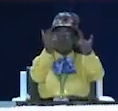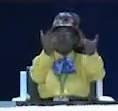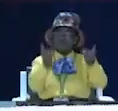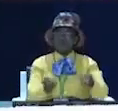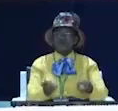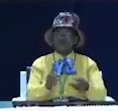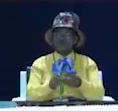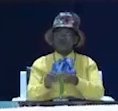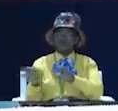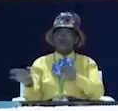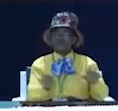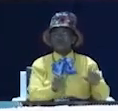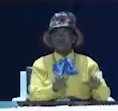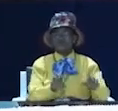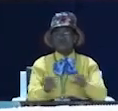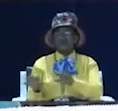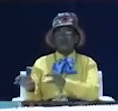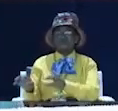but